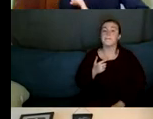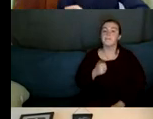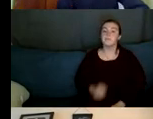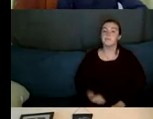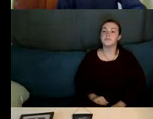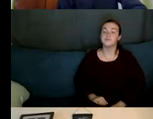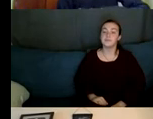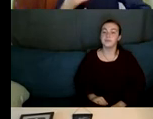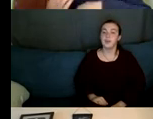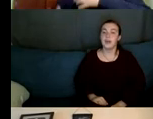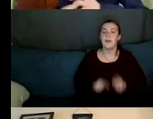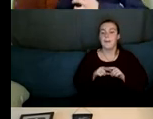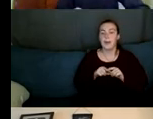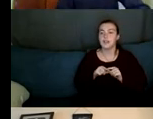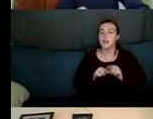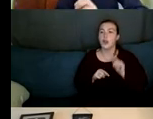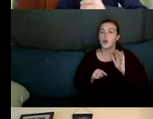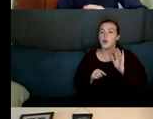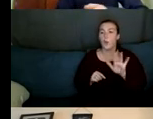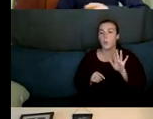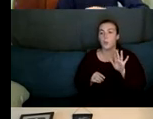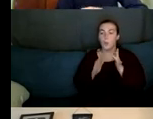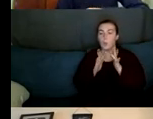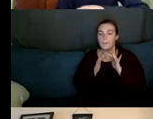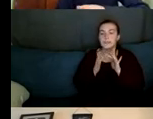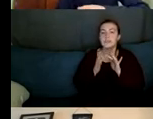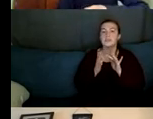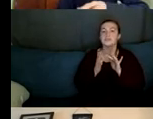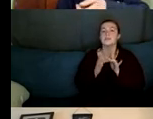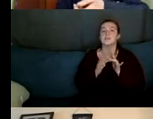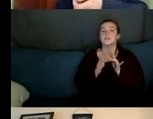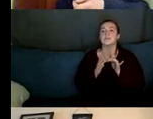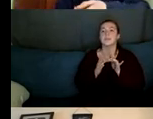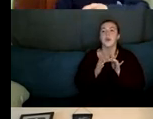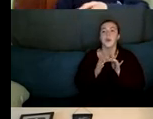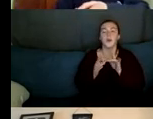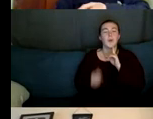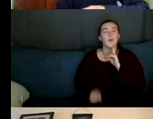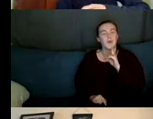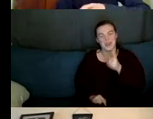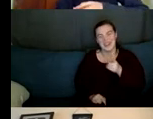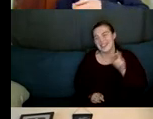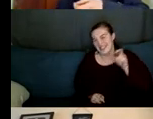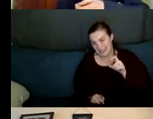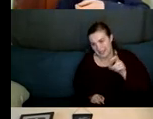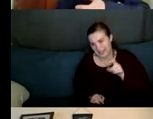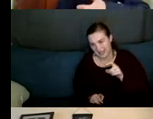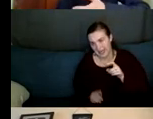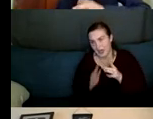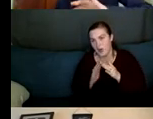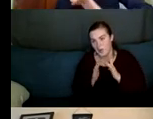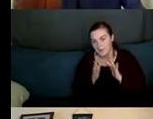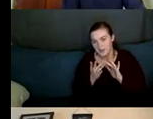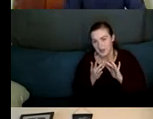you host, where your website for your event lives, and you do really need a website, don't depend entirely on